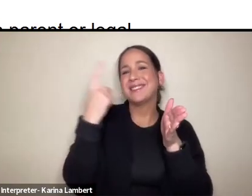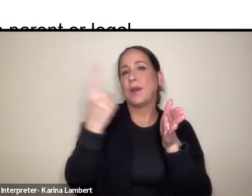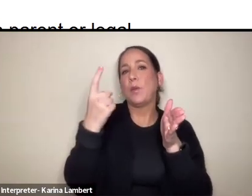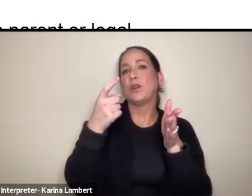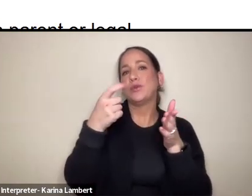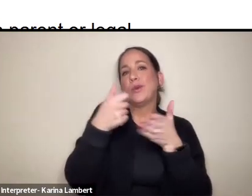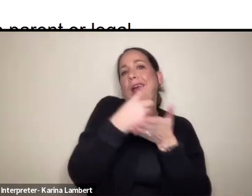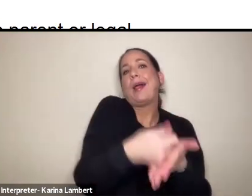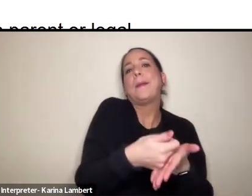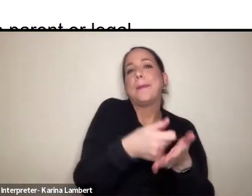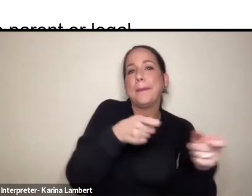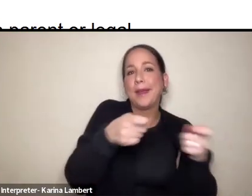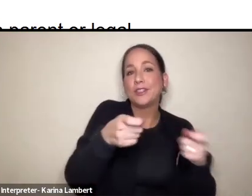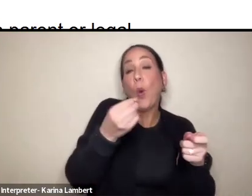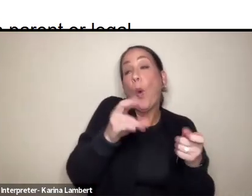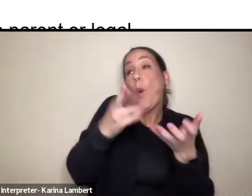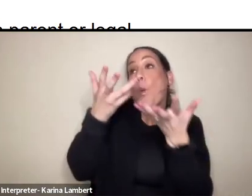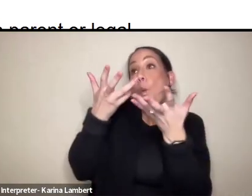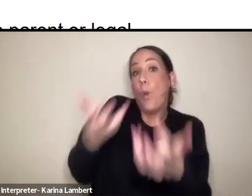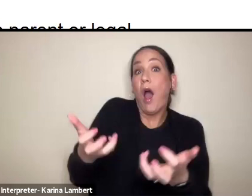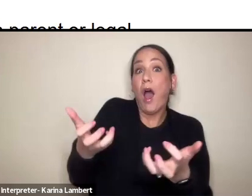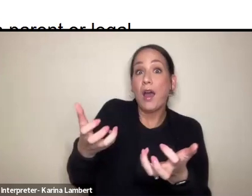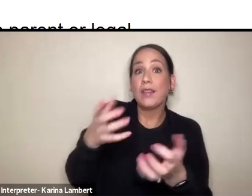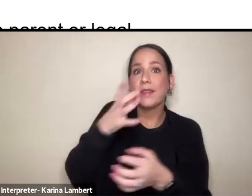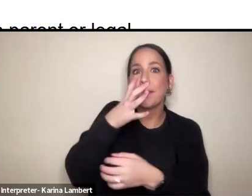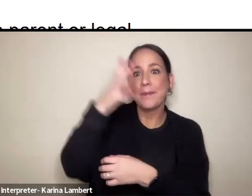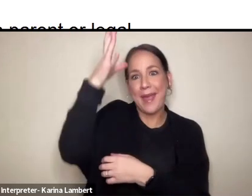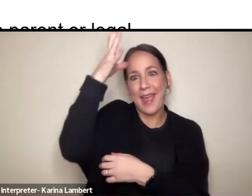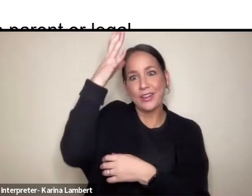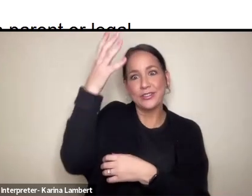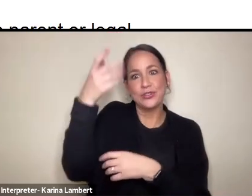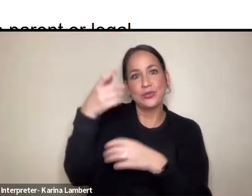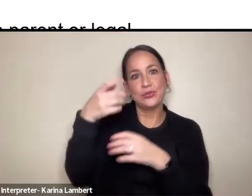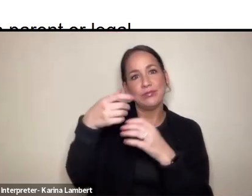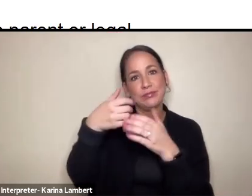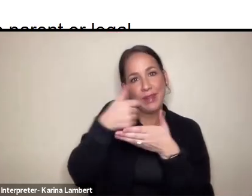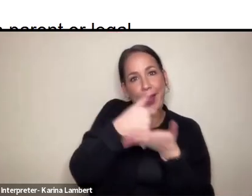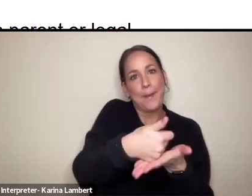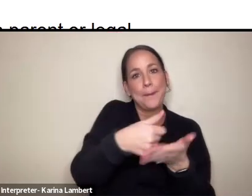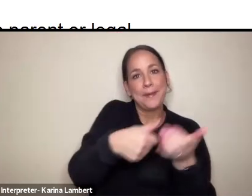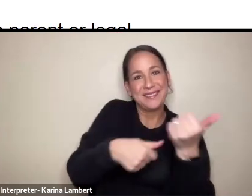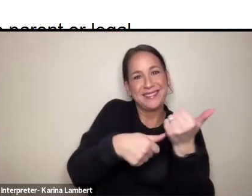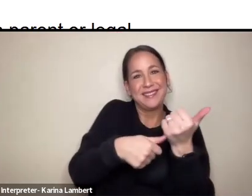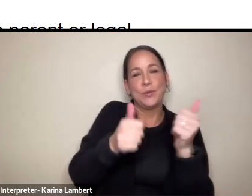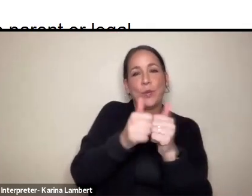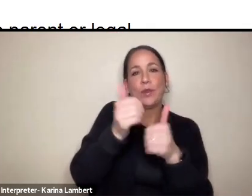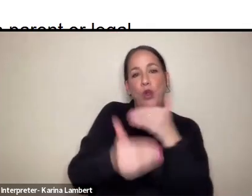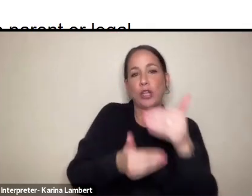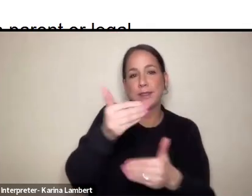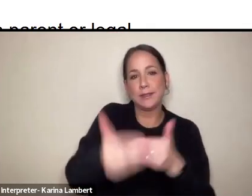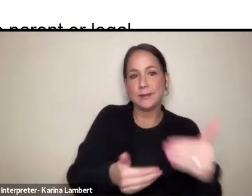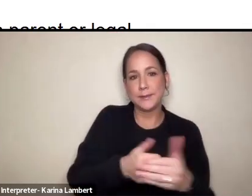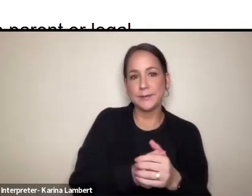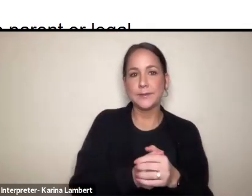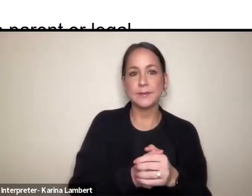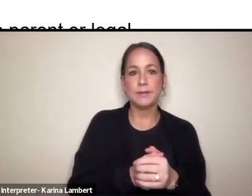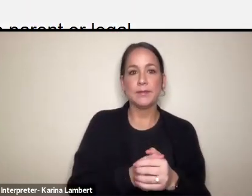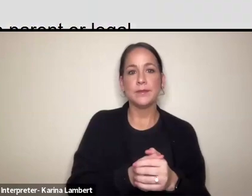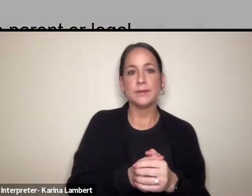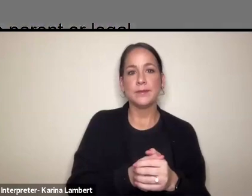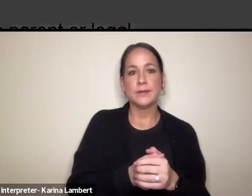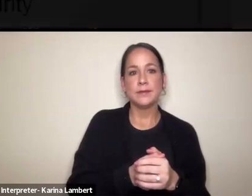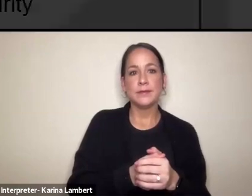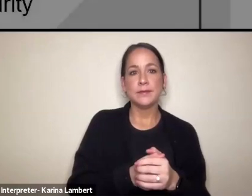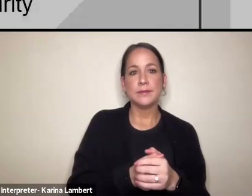want mom or dad to stay on as the ALR to assist them in that process. All right, next slide,